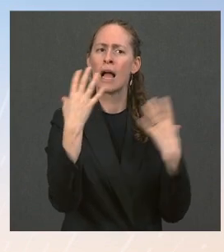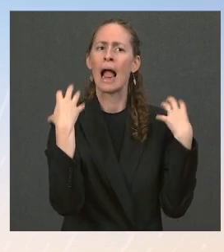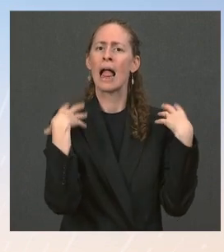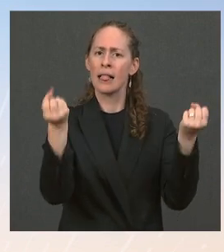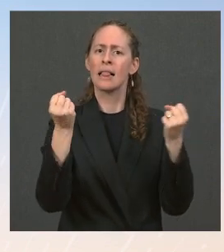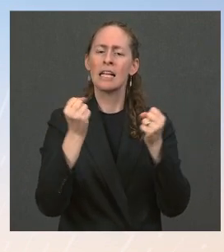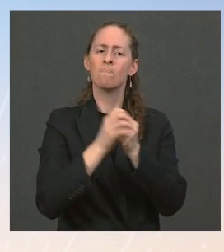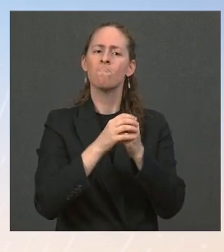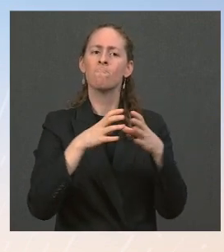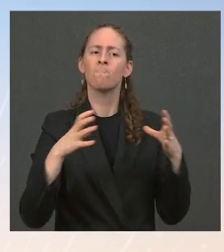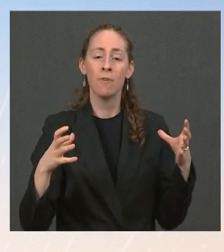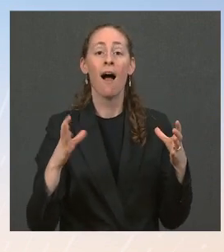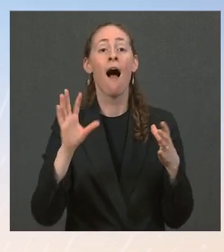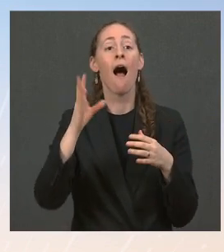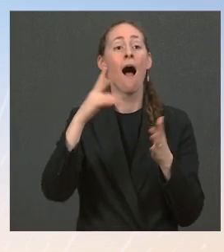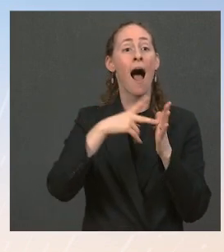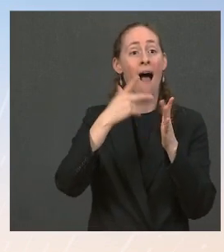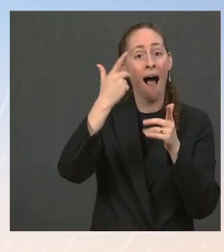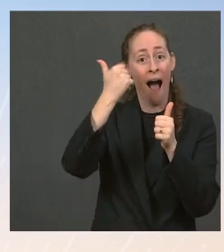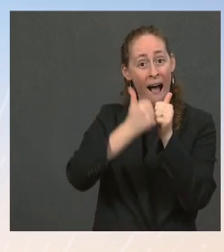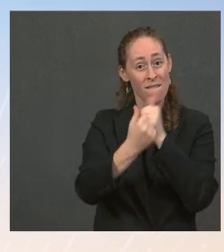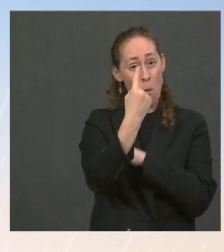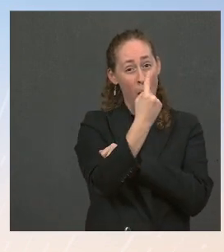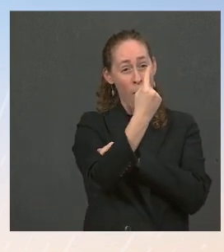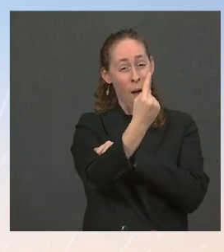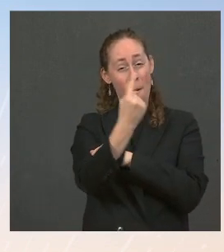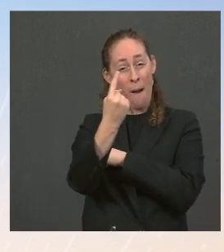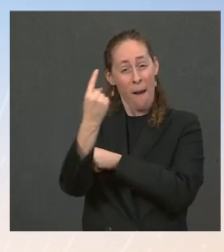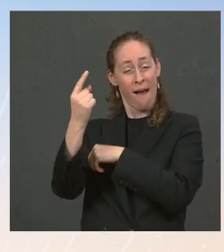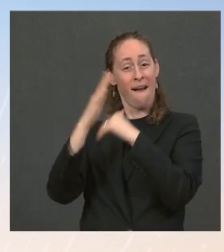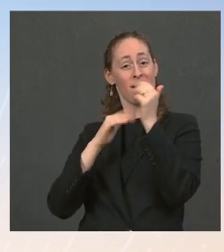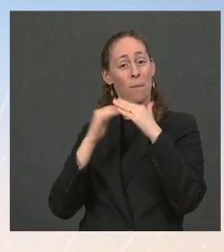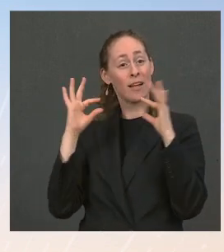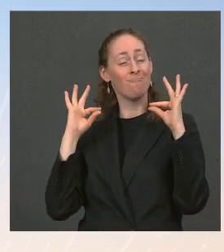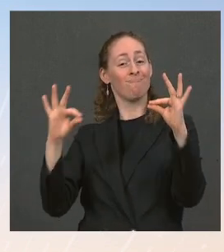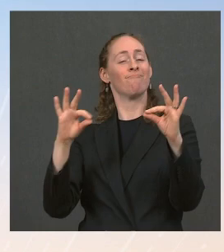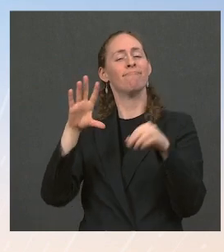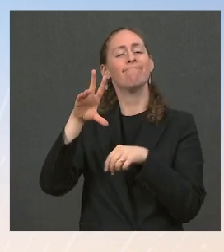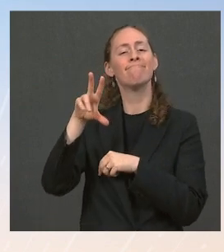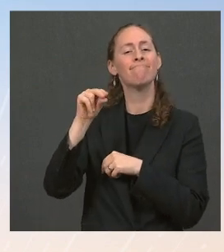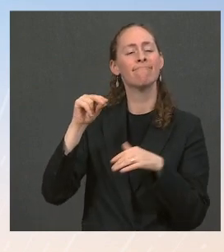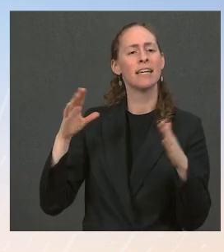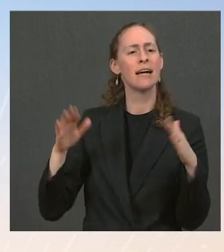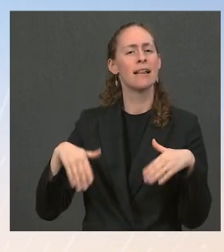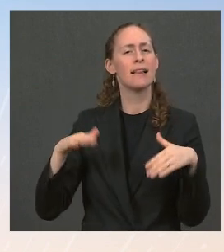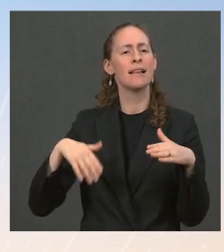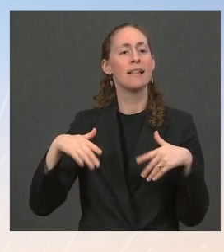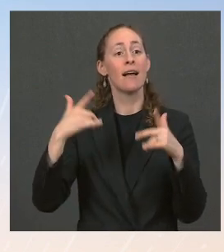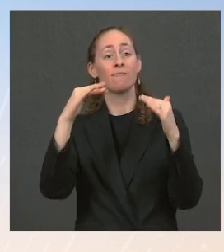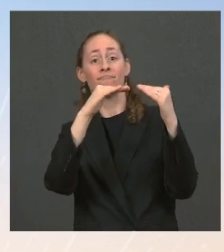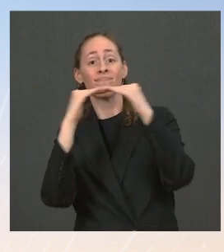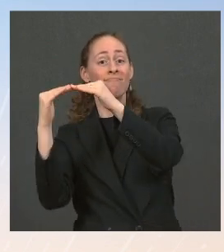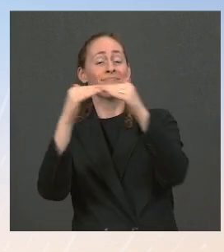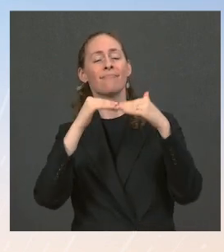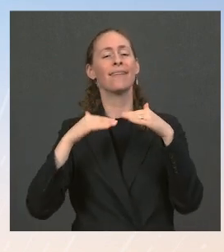your point, every American is having as it relates to inequality or access is solved. It's not. But our focus and our policies